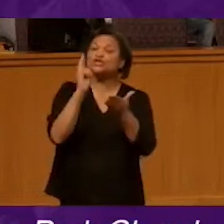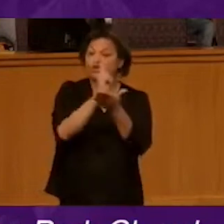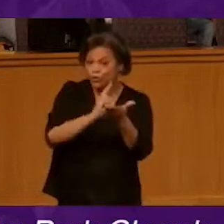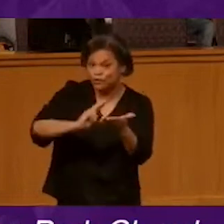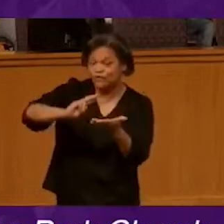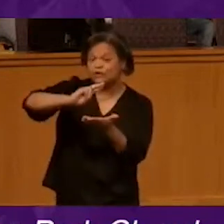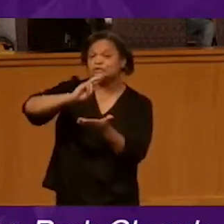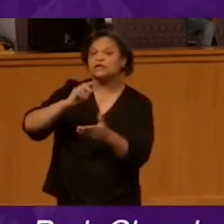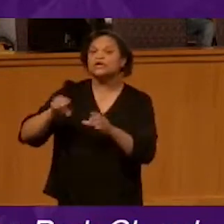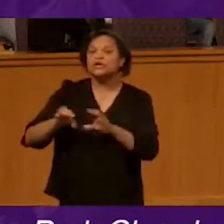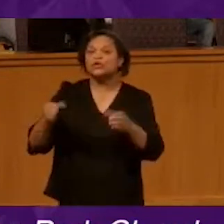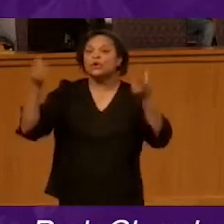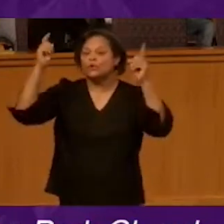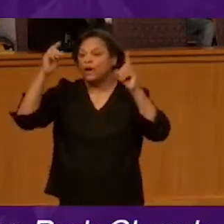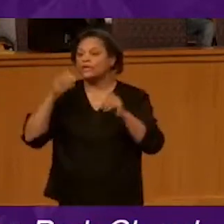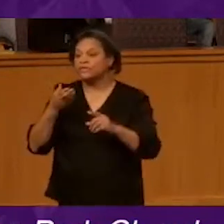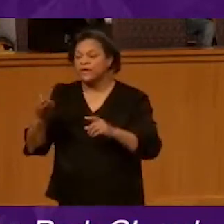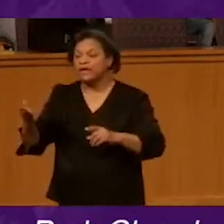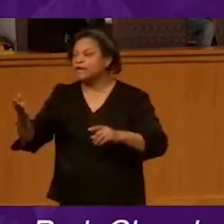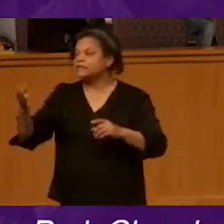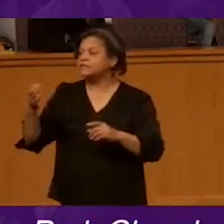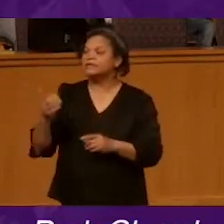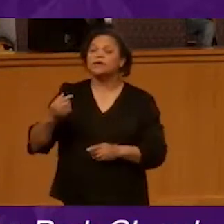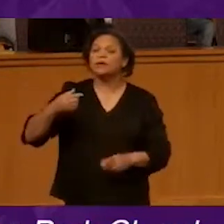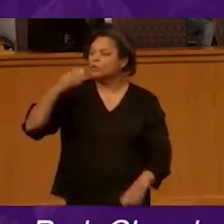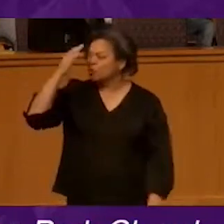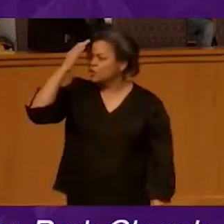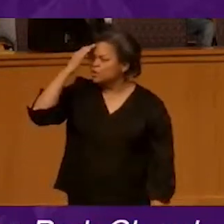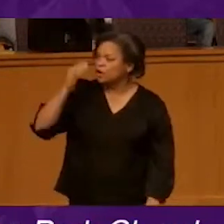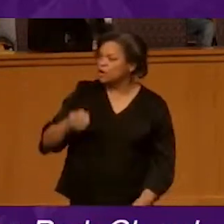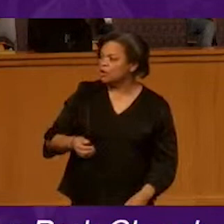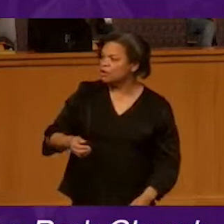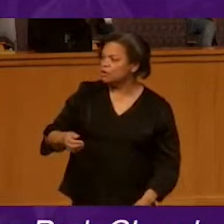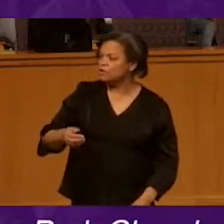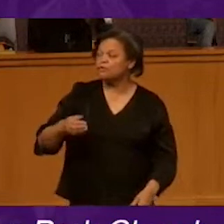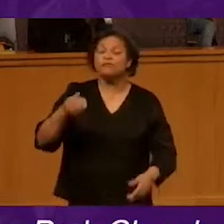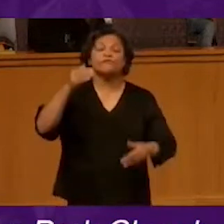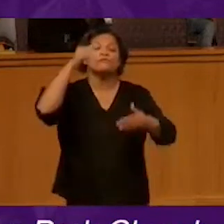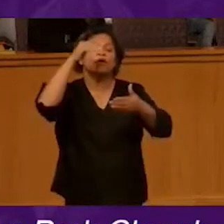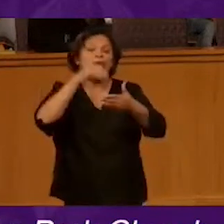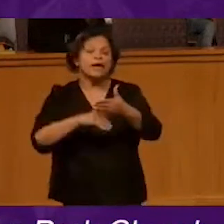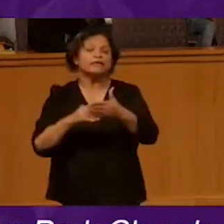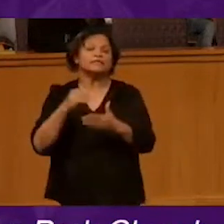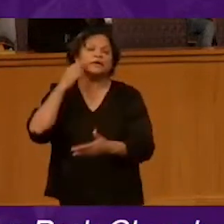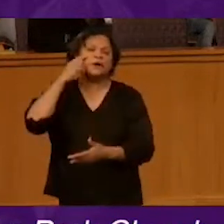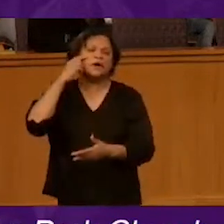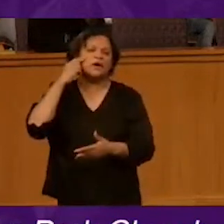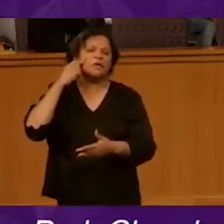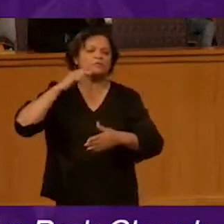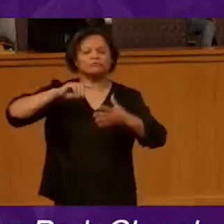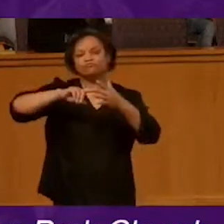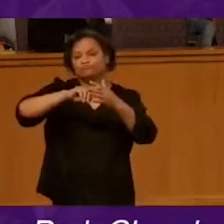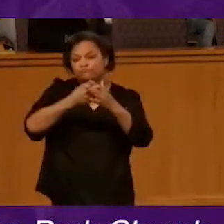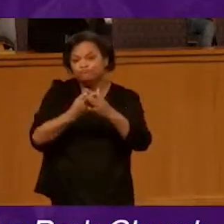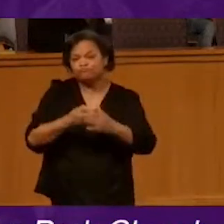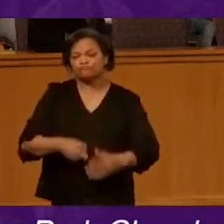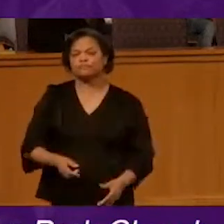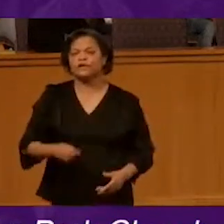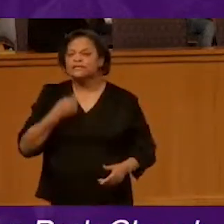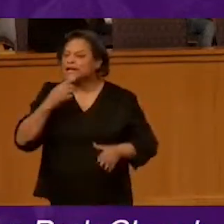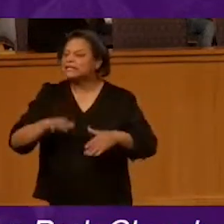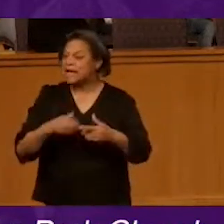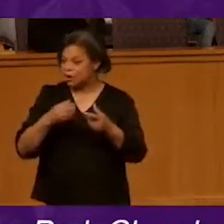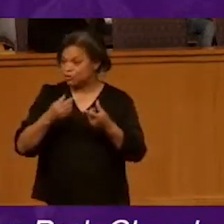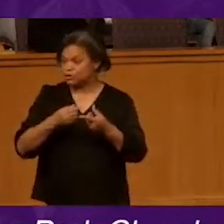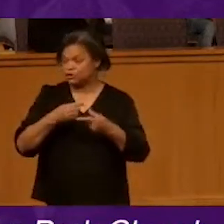University, doing great things. And we know, Monique, you've just gotten into an internship. Tell us how that's going.